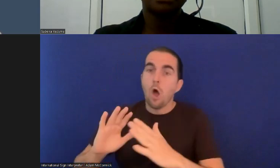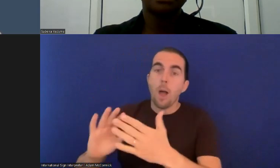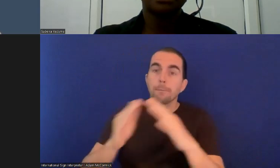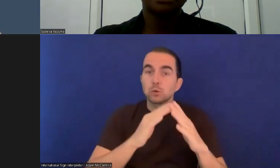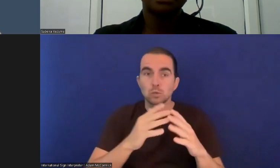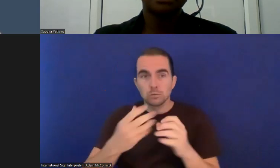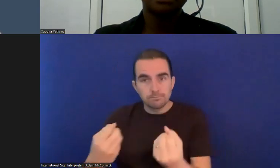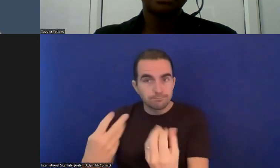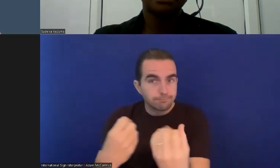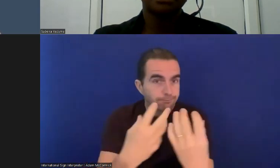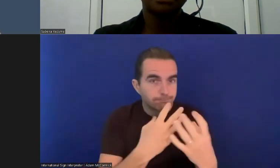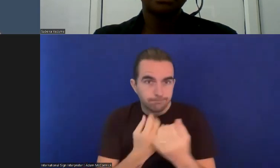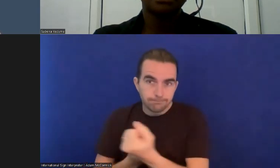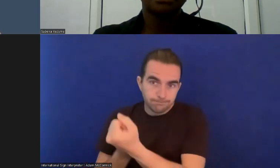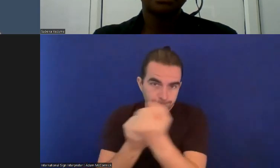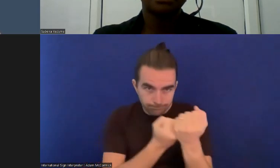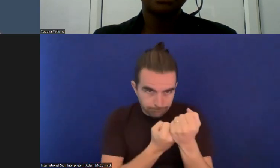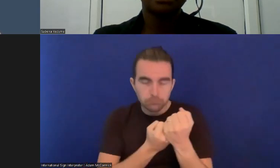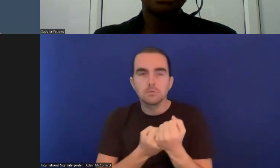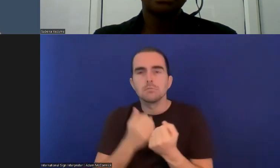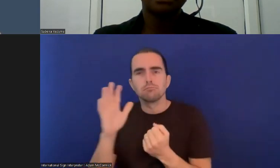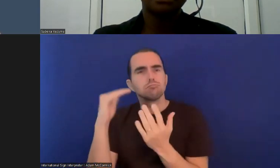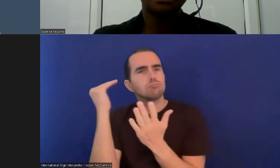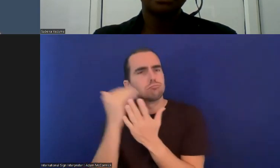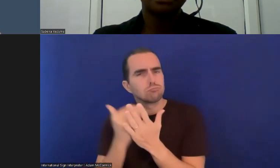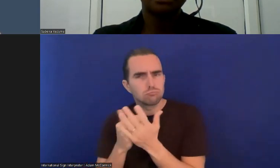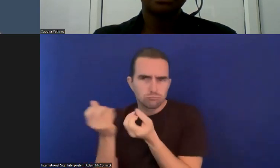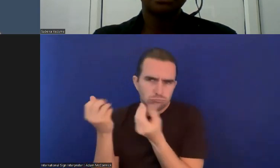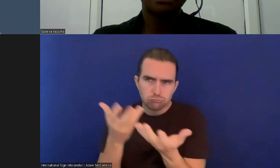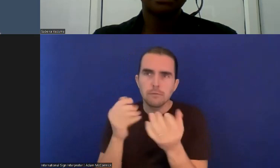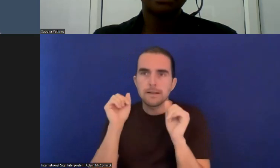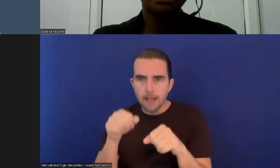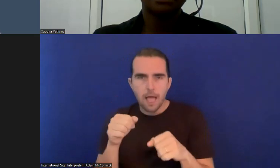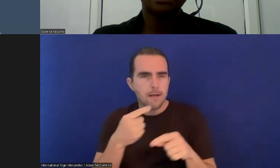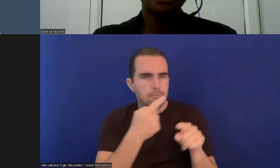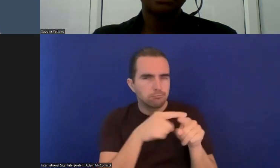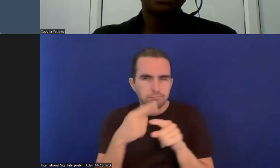feedback mechanisms in Nigeria with pros and cons.